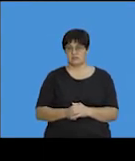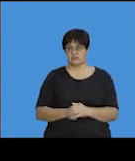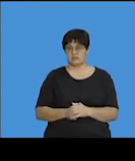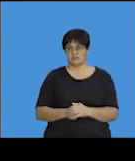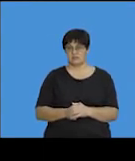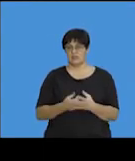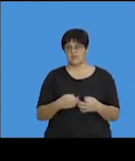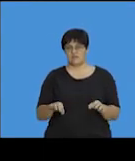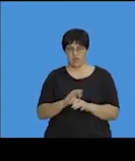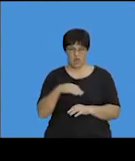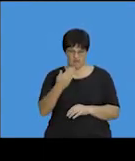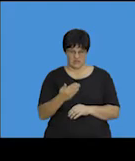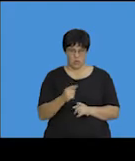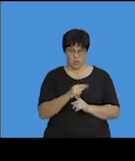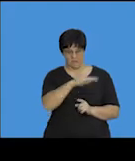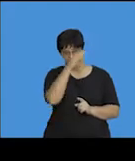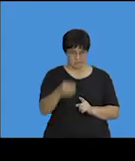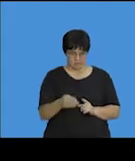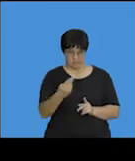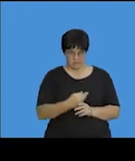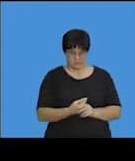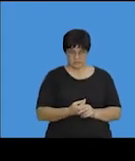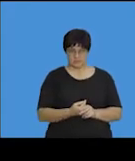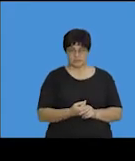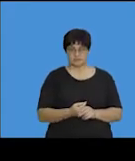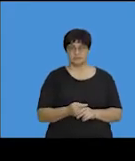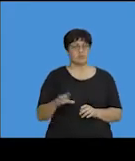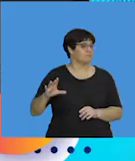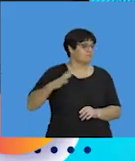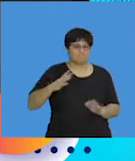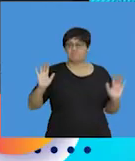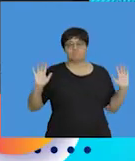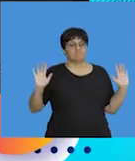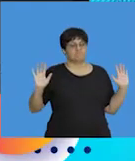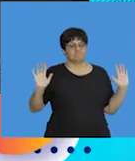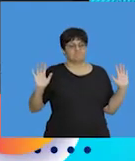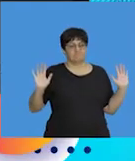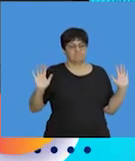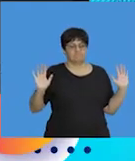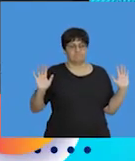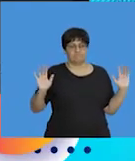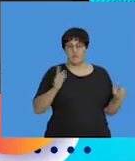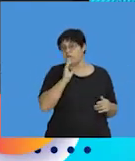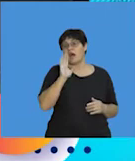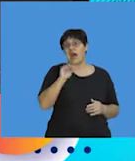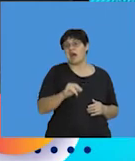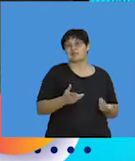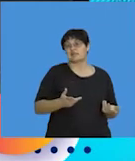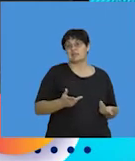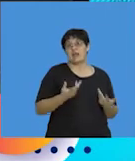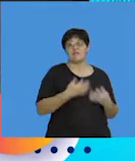okay? Sometimes it's better to put the values in afterwards because it's more accurate. That's all they